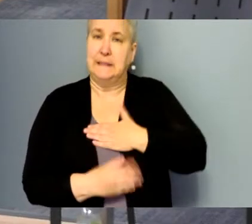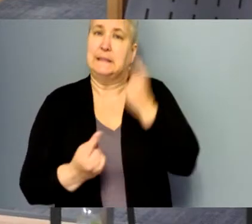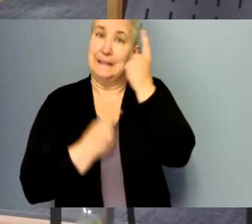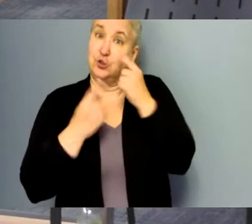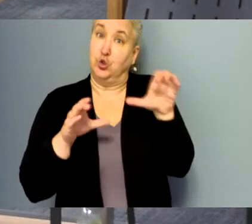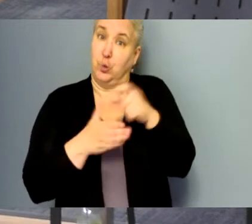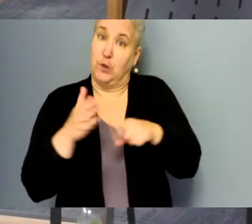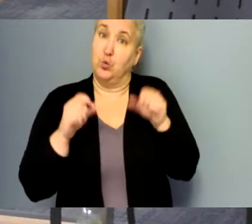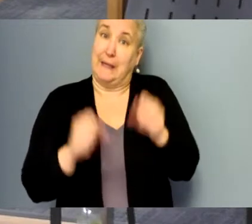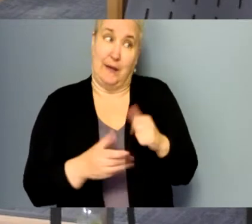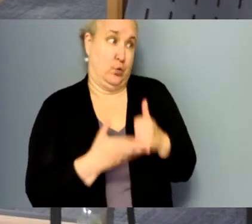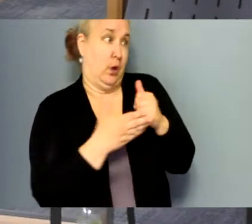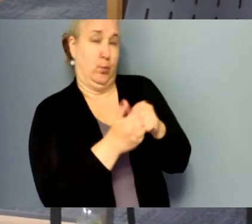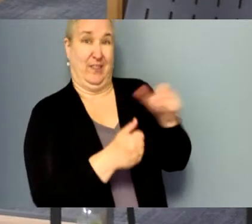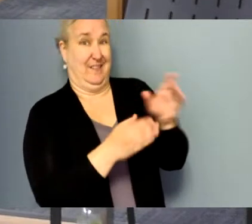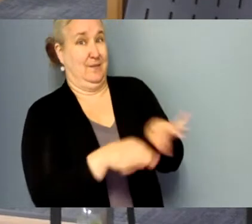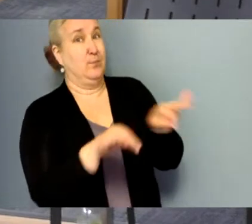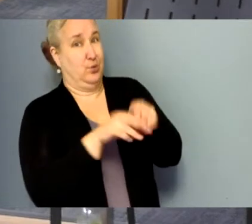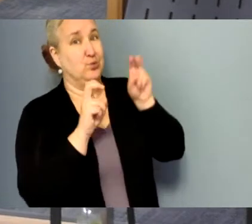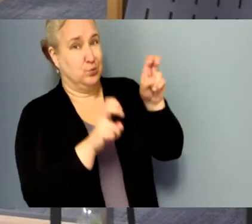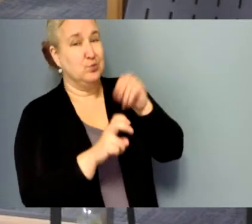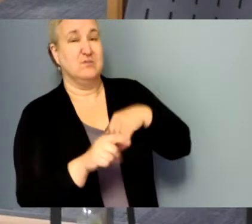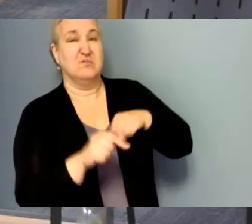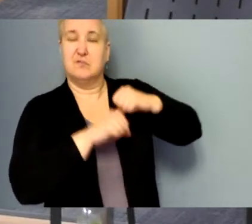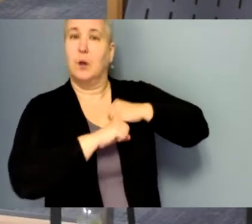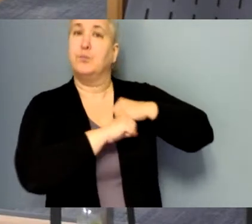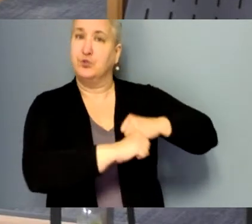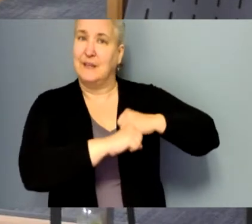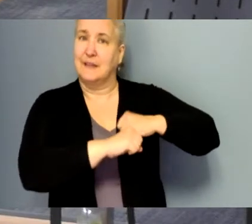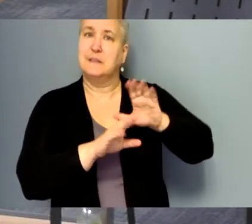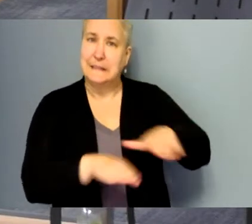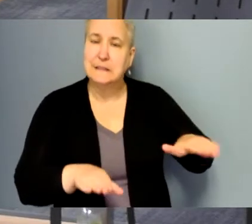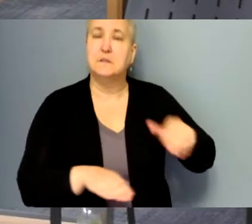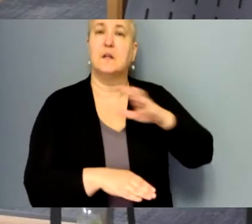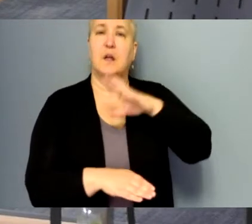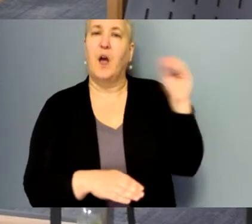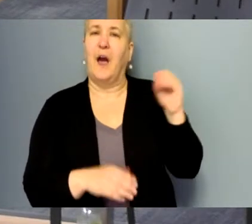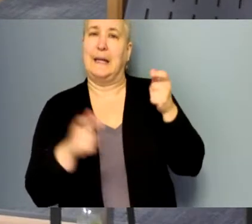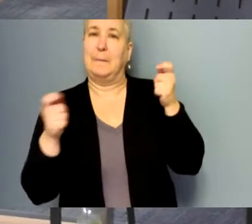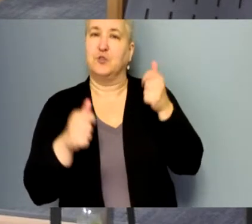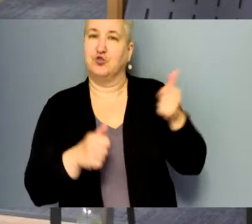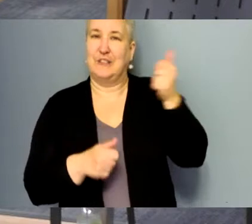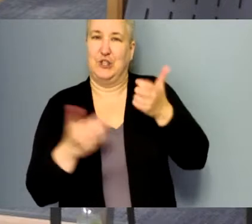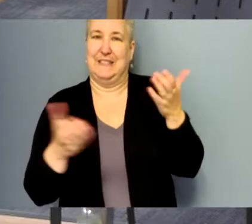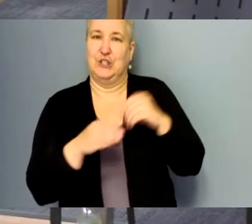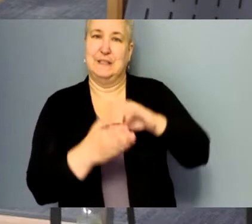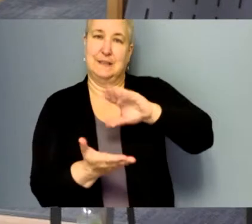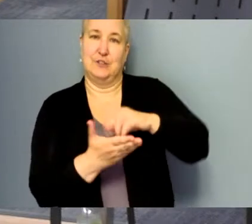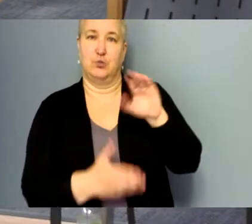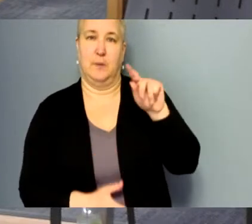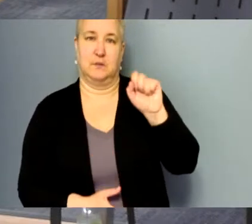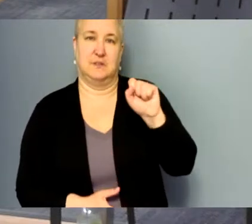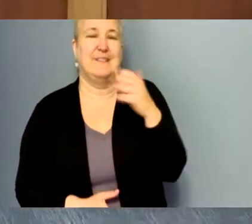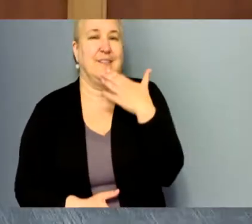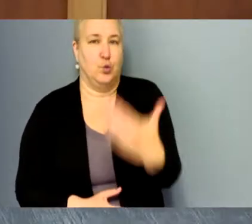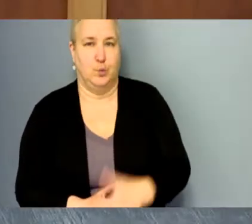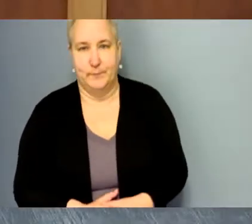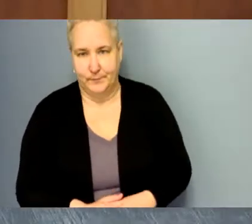what you can to help with this important issue and continue to protect the kids and the administration here in Central Bucks. Thank you.